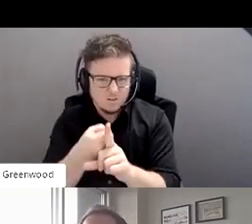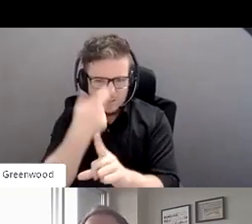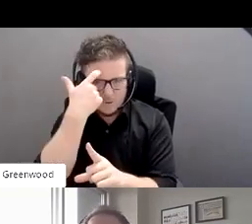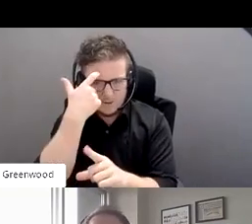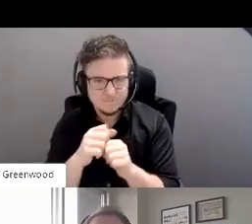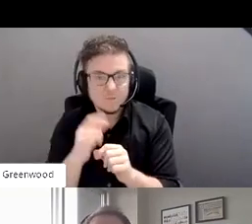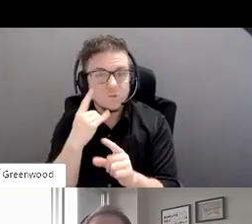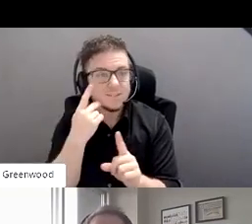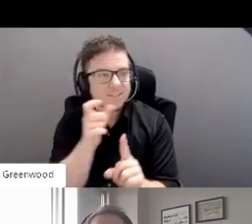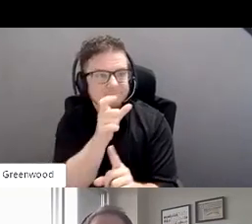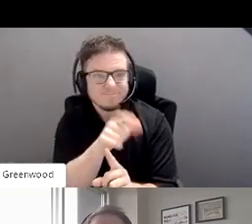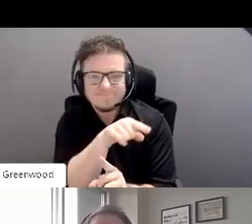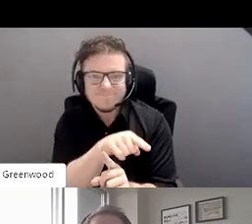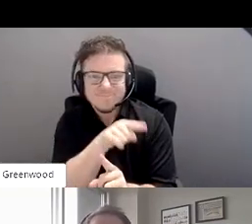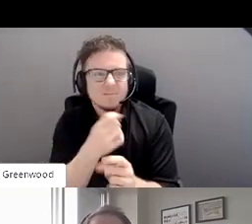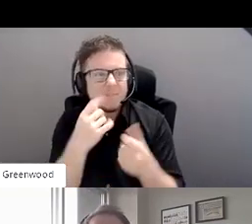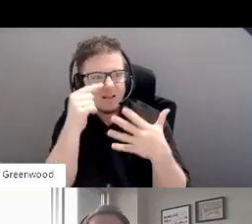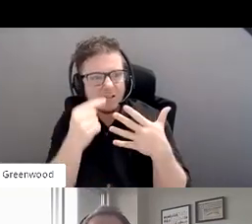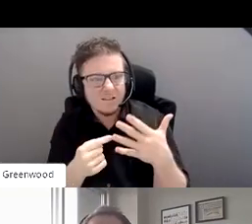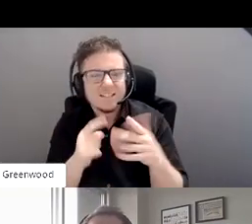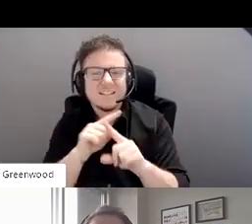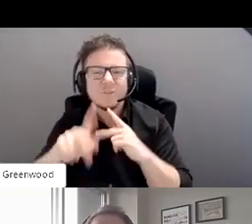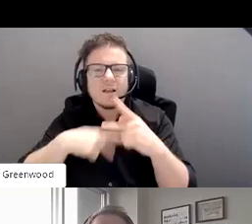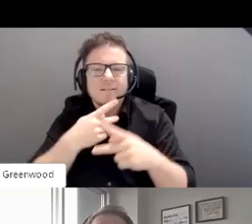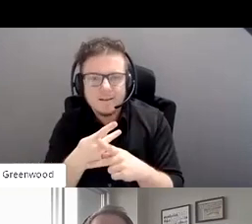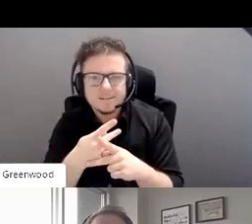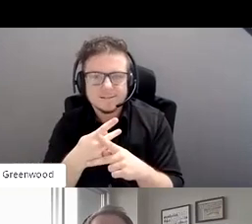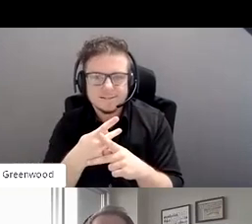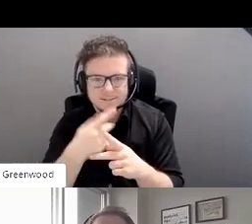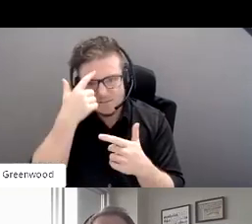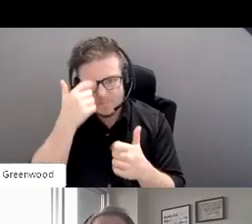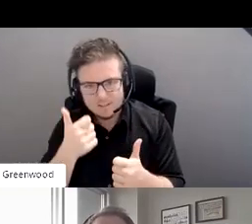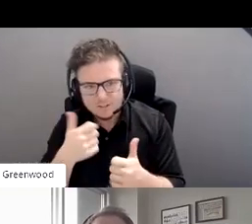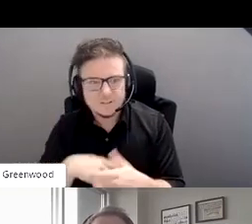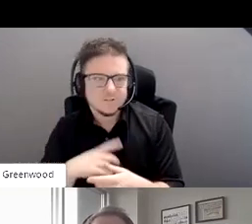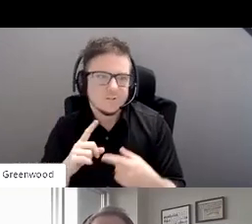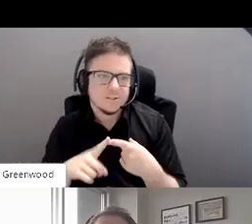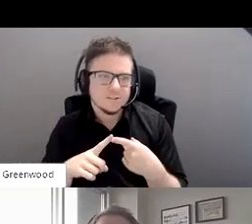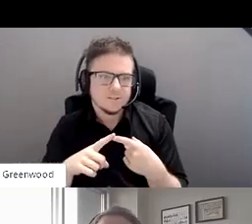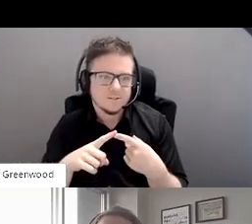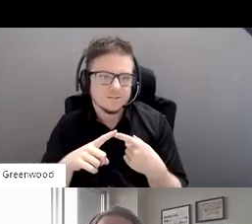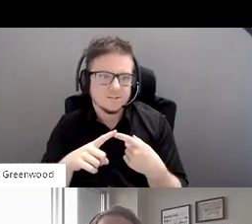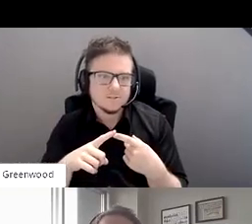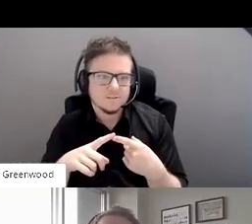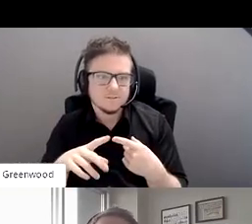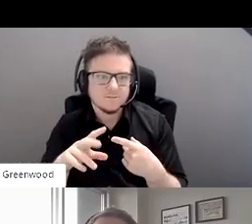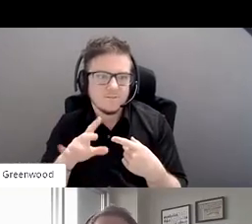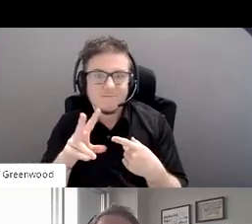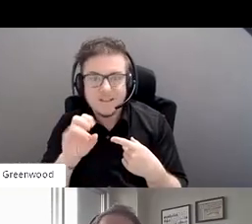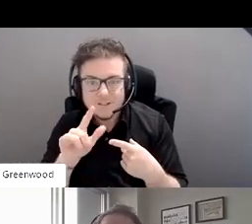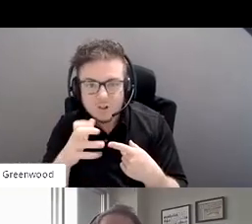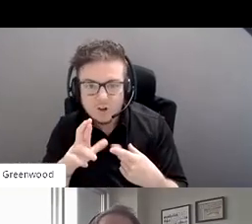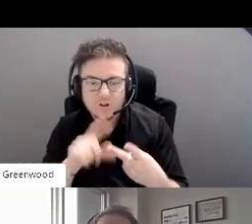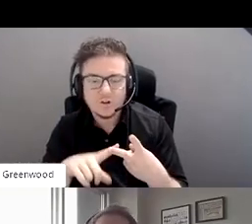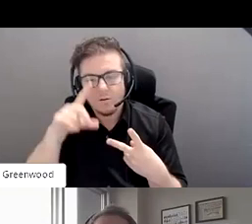right, there's a variety of different types of dementia from vascular dementia,